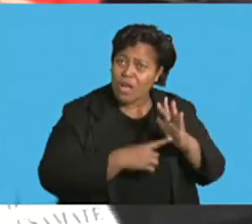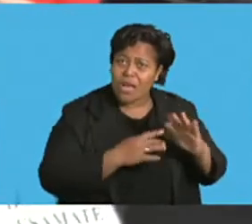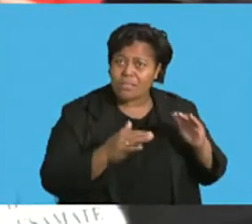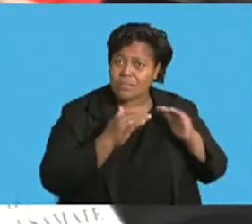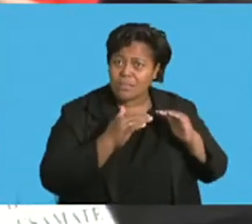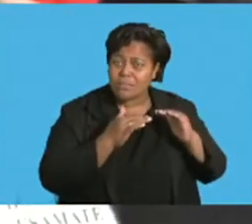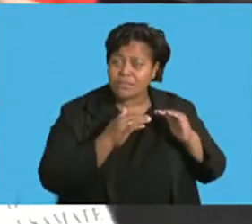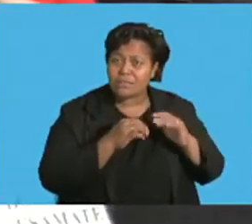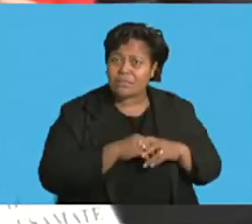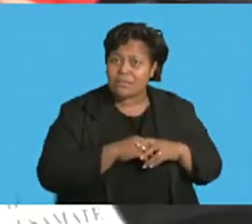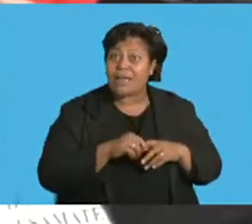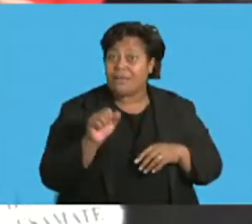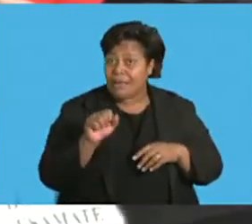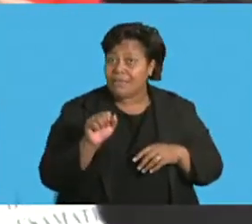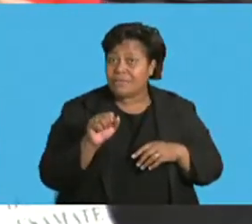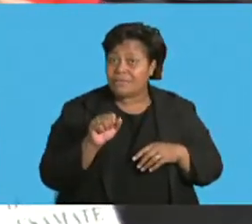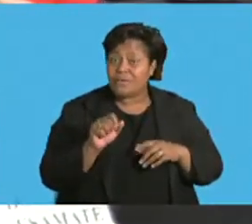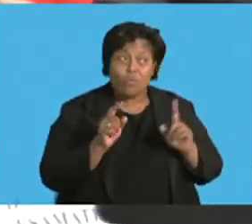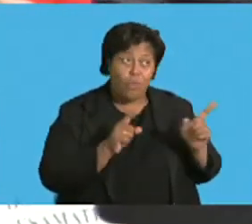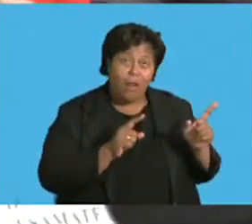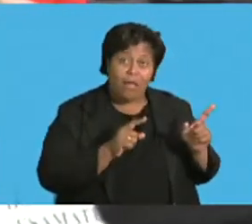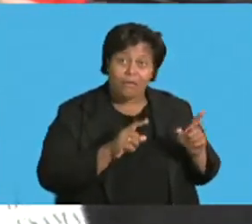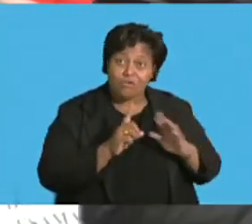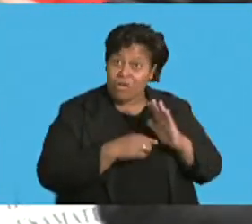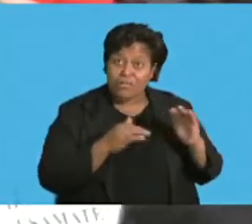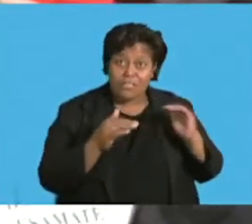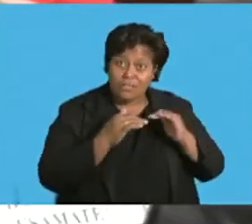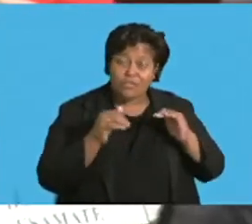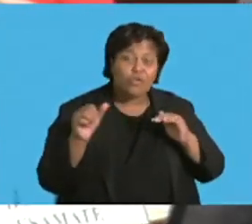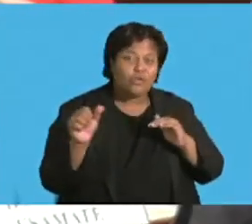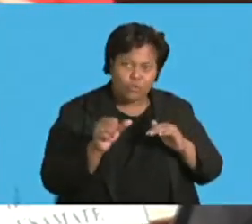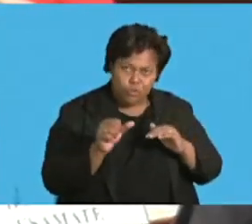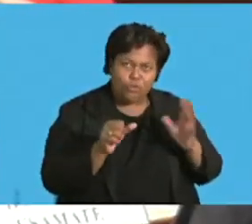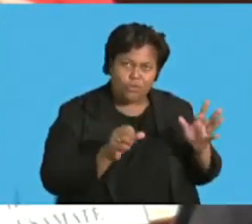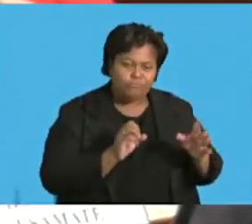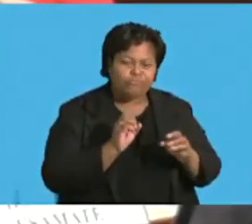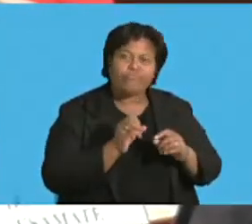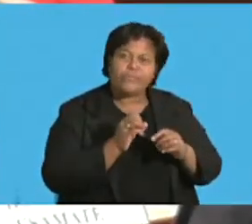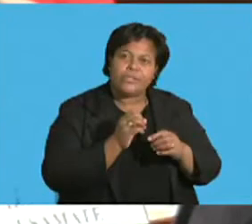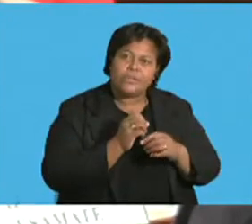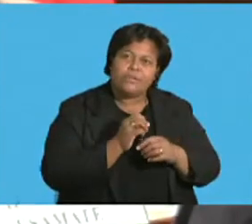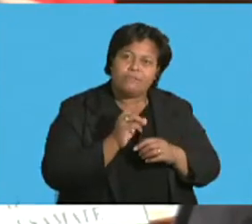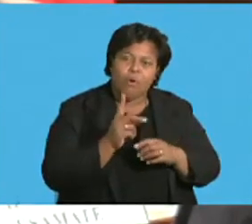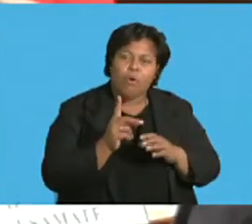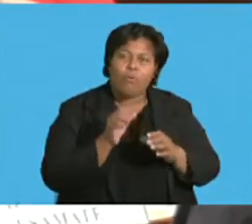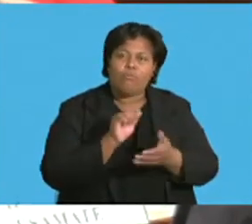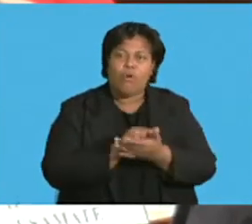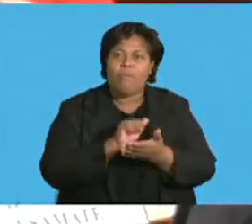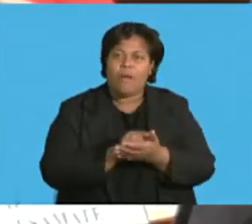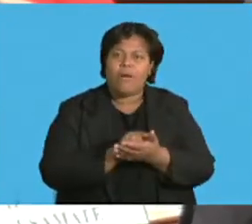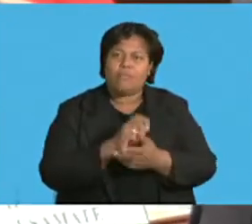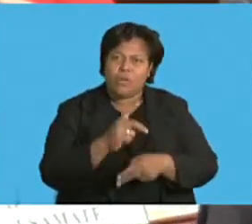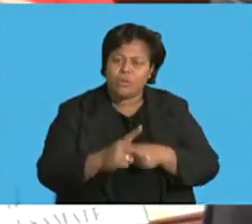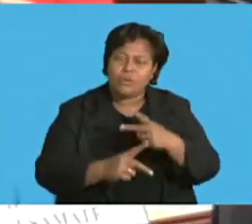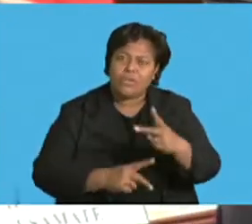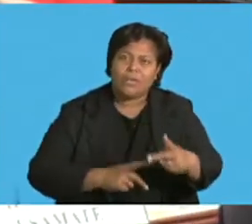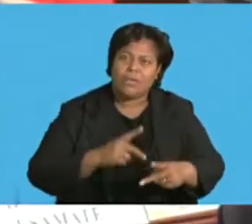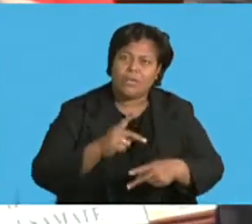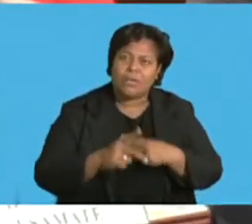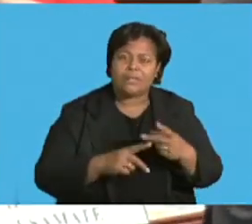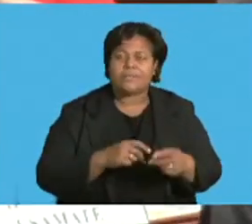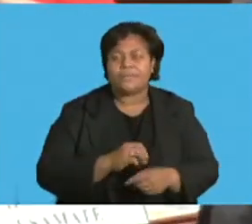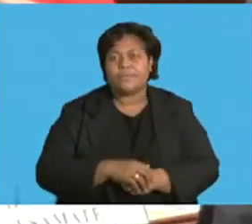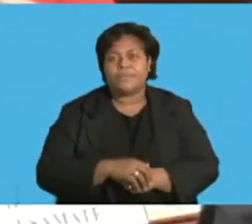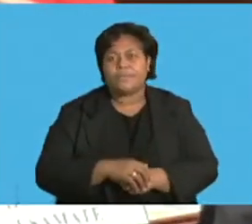are the essential ingredients of due process, of natural justice, Mr. Speaker, sir. Mr. Speaker, sir, again, Honourable Leader